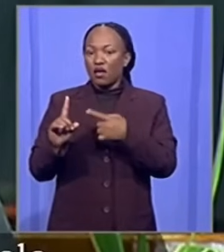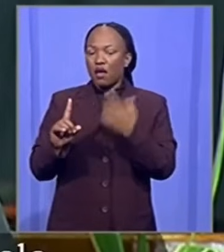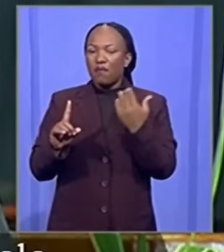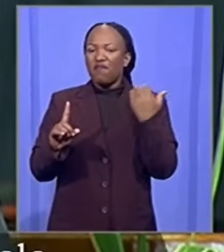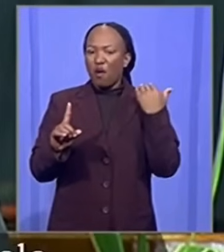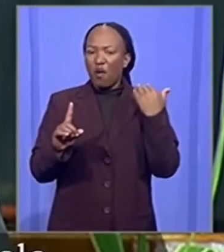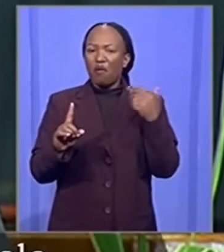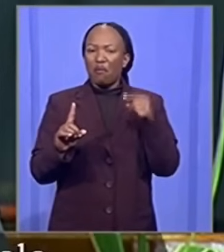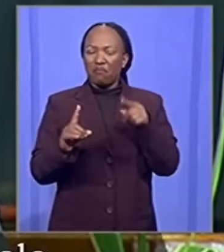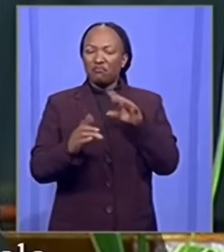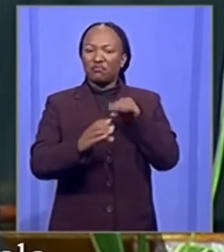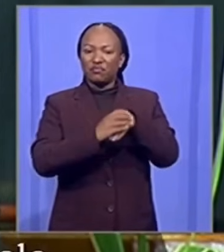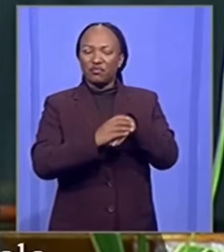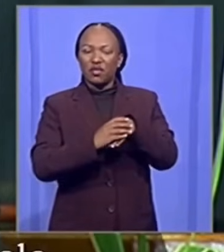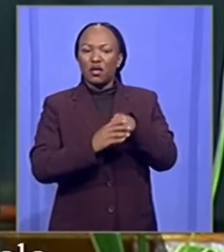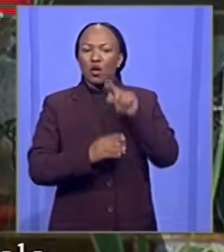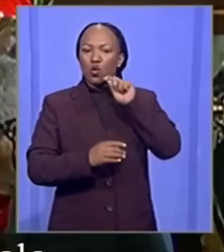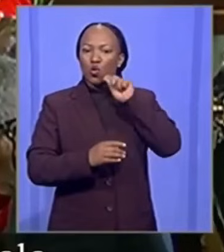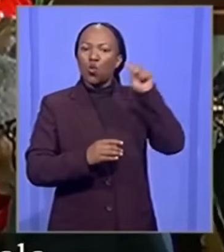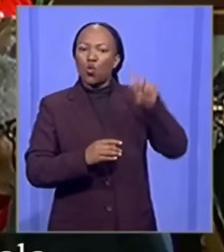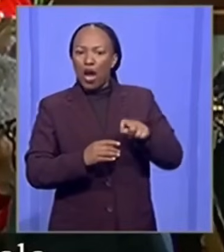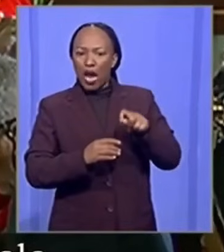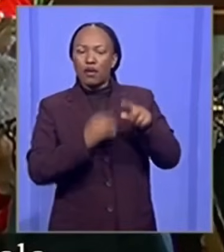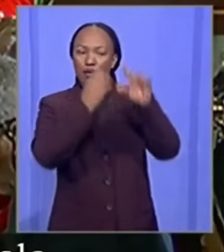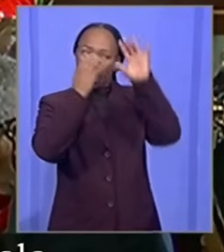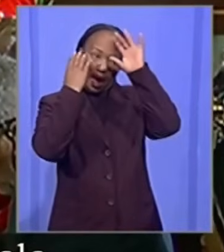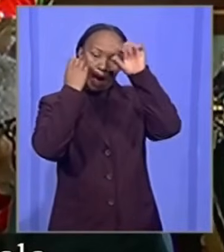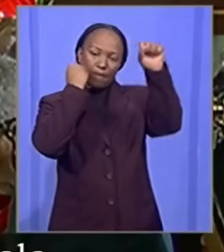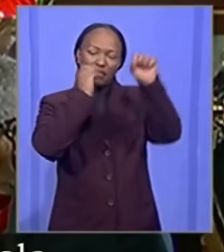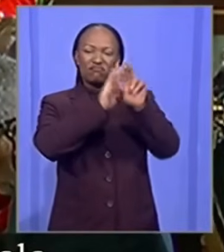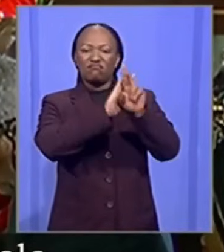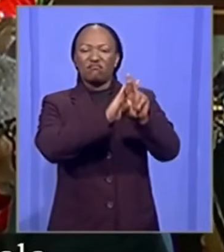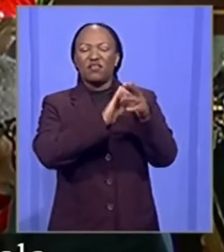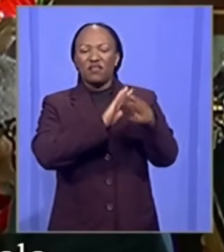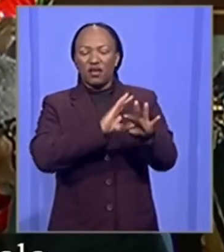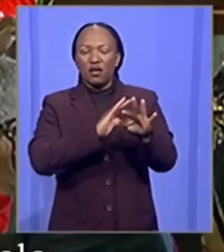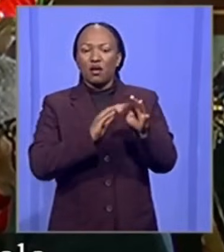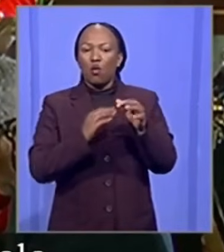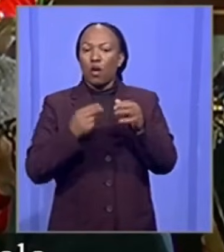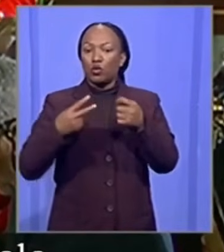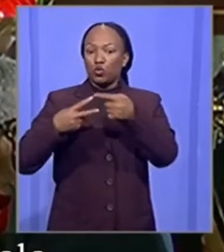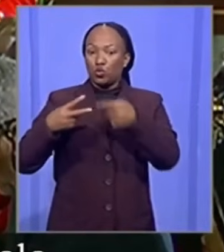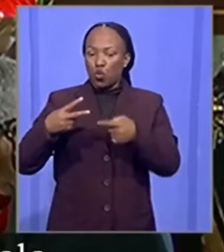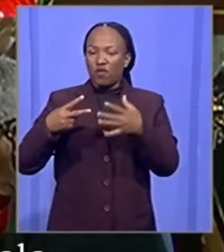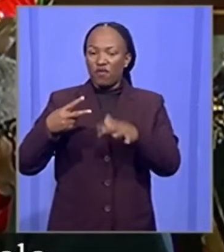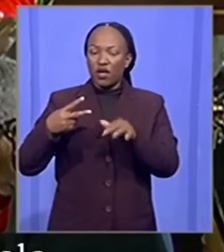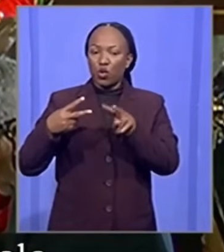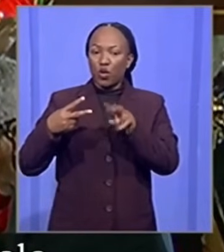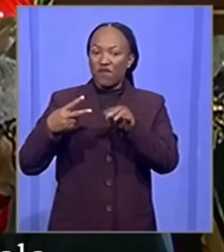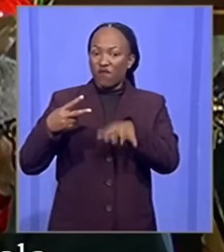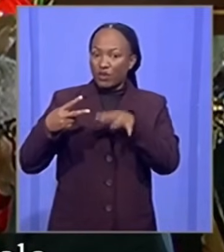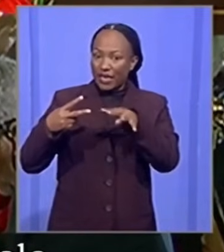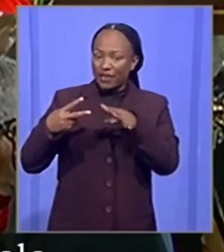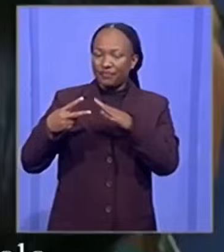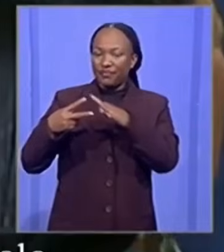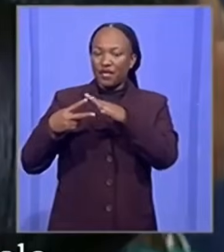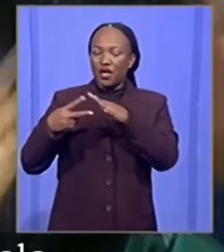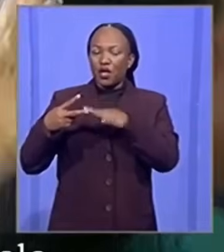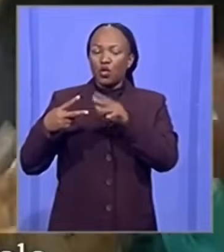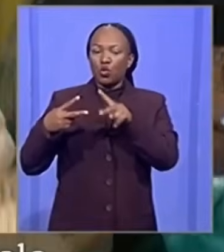Afrika Borwa nageng ya Ukraine ebile tonakgolo maga a mabedi morago ga dikgetho ka karetšo tša 2014 le tša